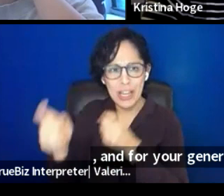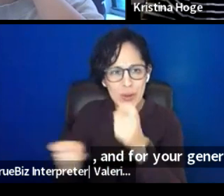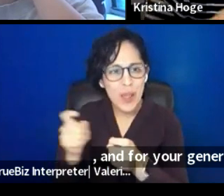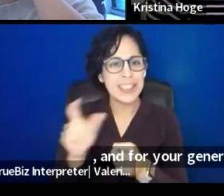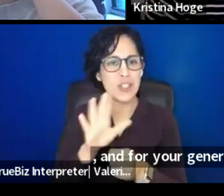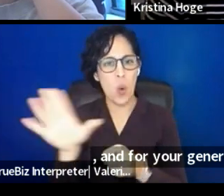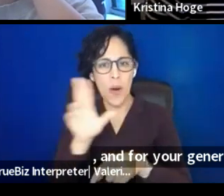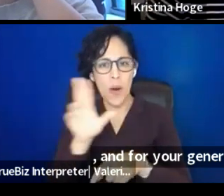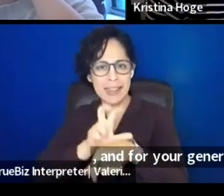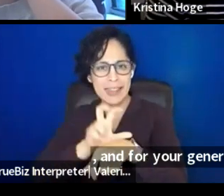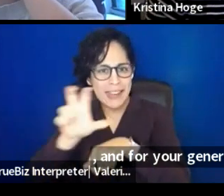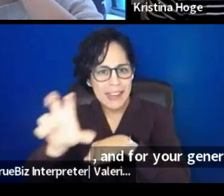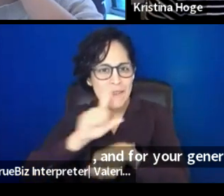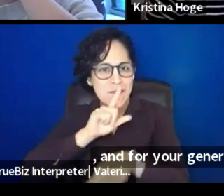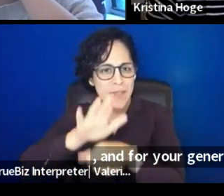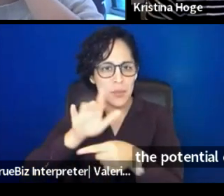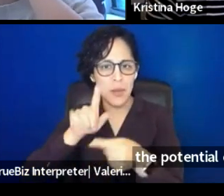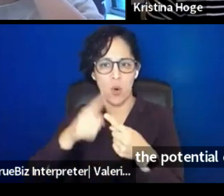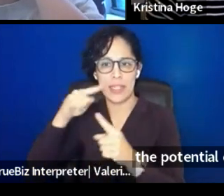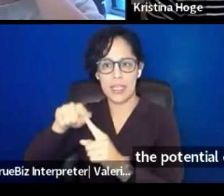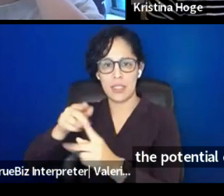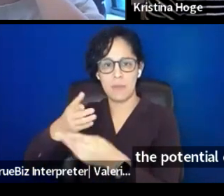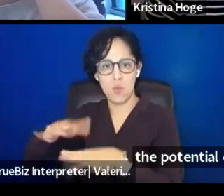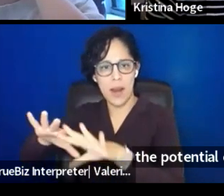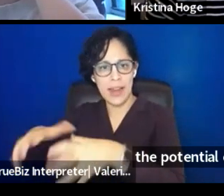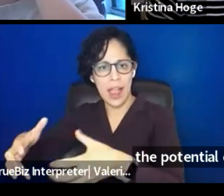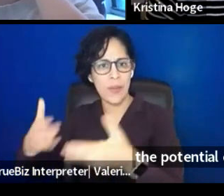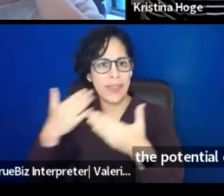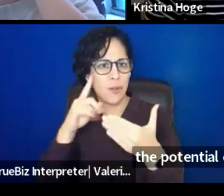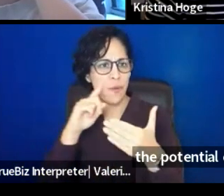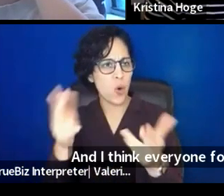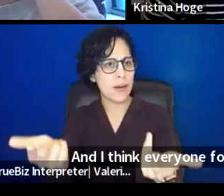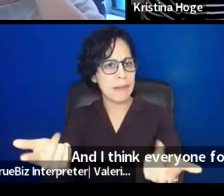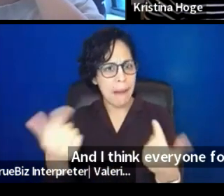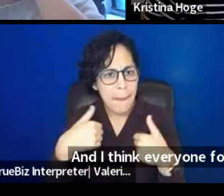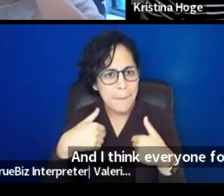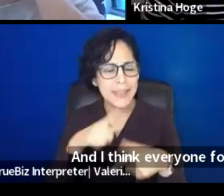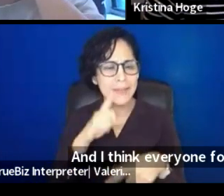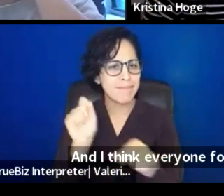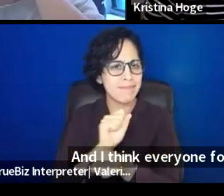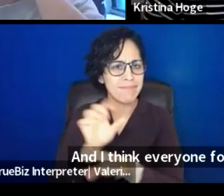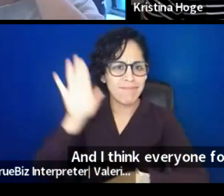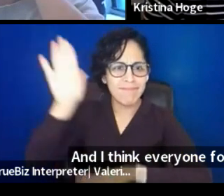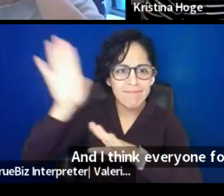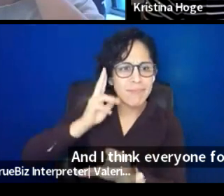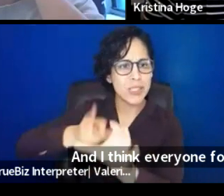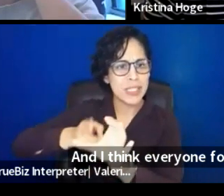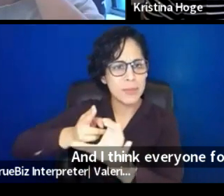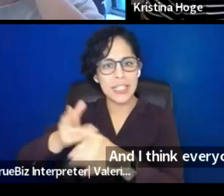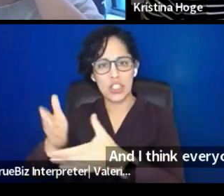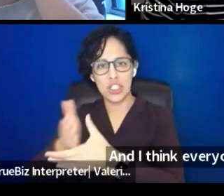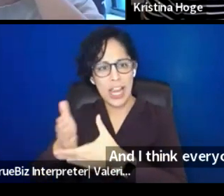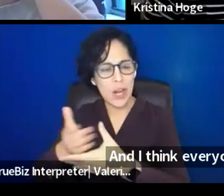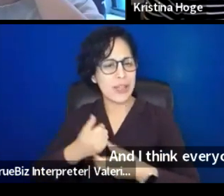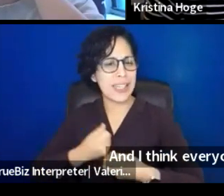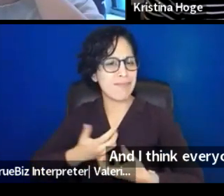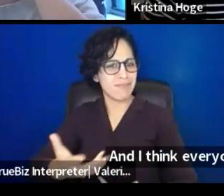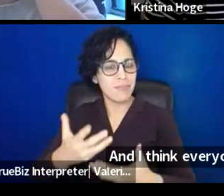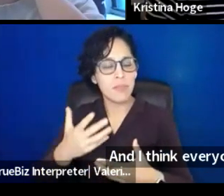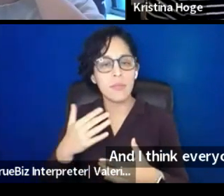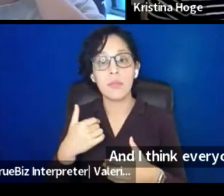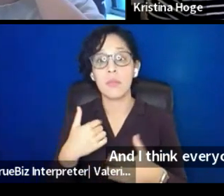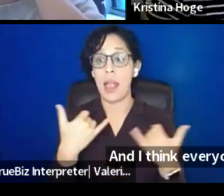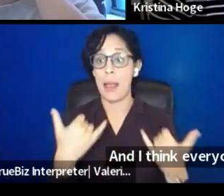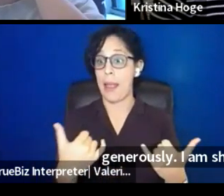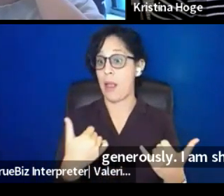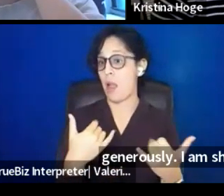and for the breakouts. I want to thank everyone for attending and sharing so generously. I am sharing a list of links and resources